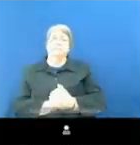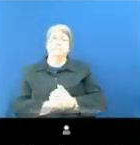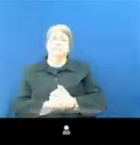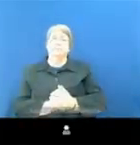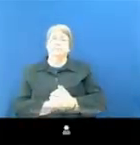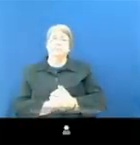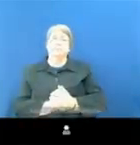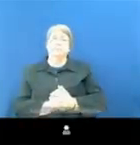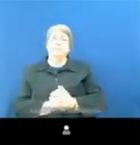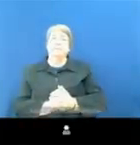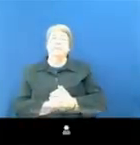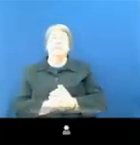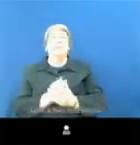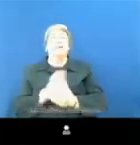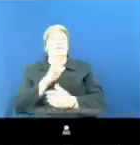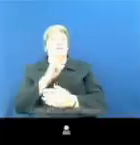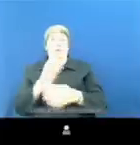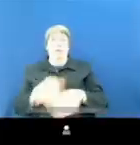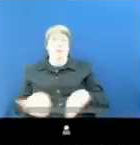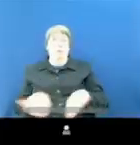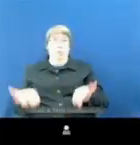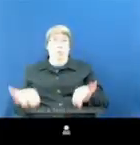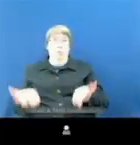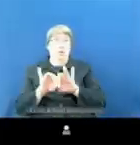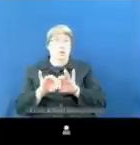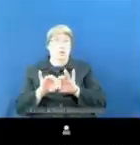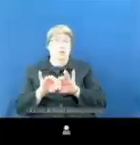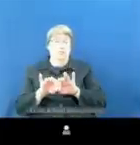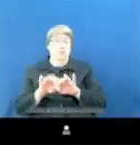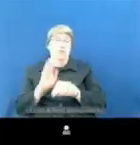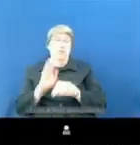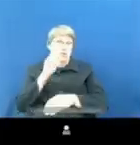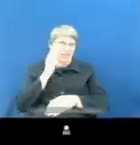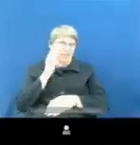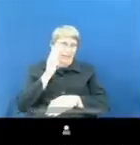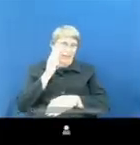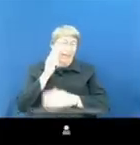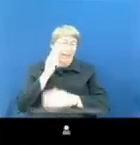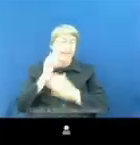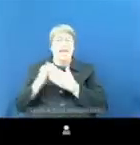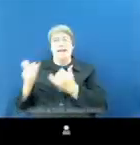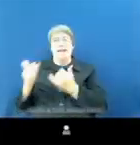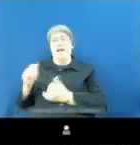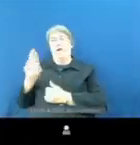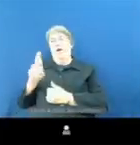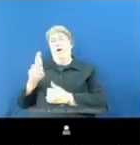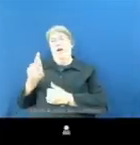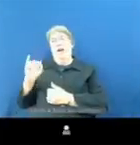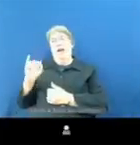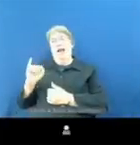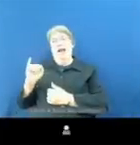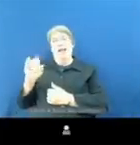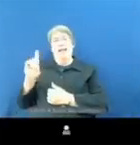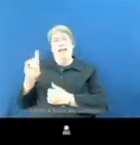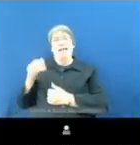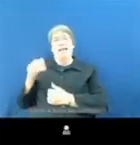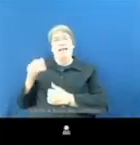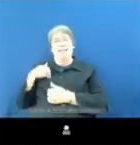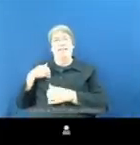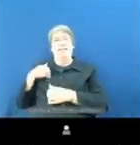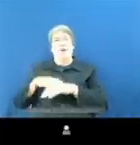It's so important, as we'll see, is that the RID has it on the the SCL